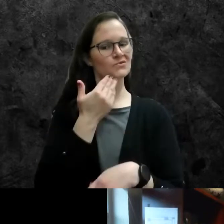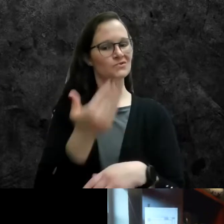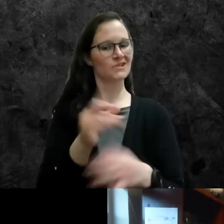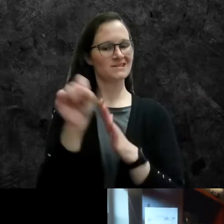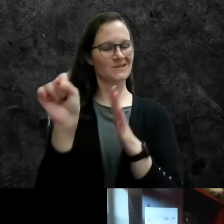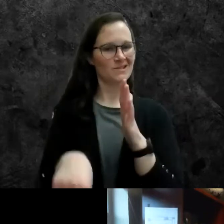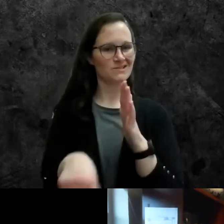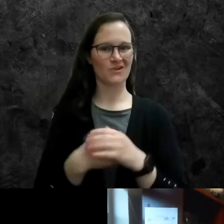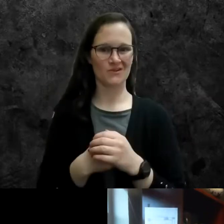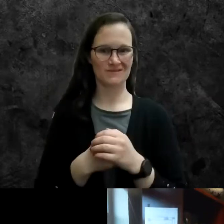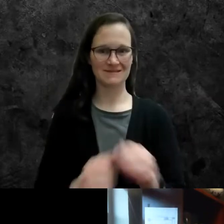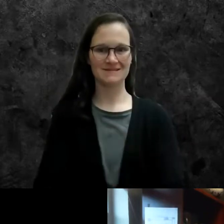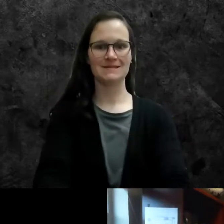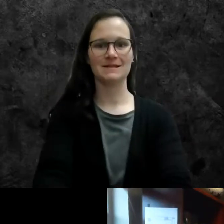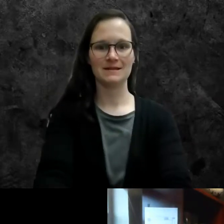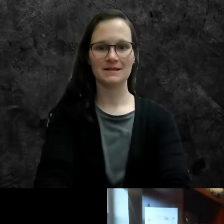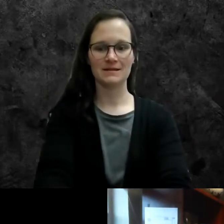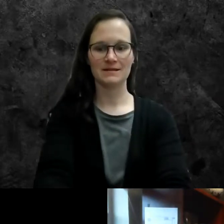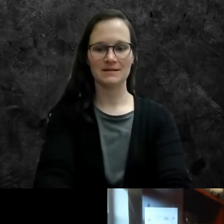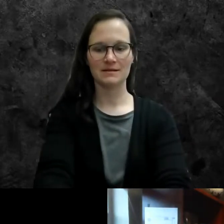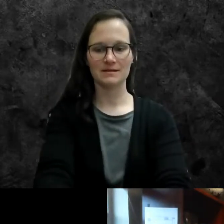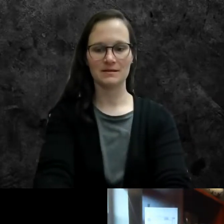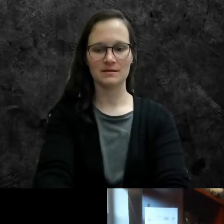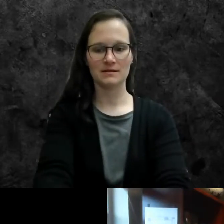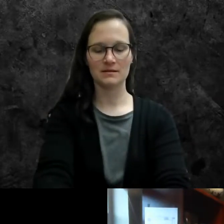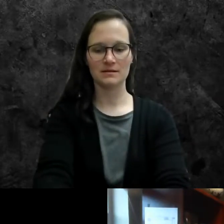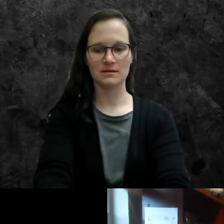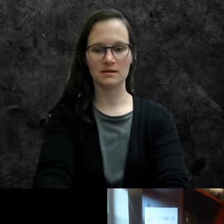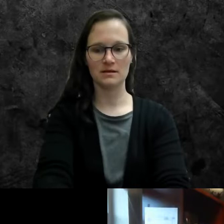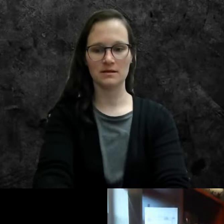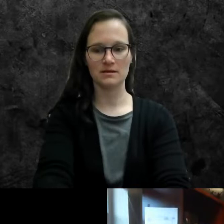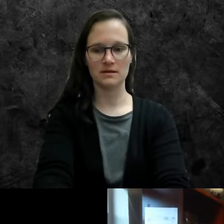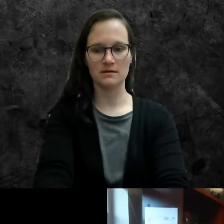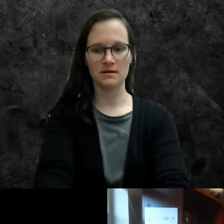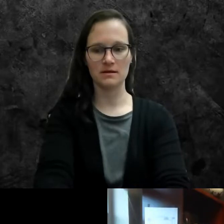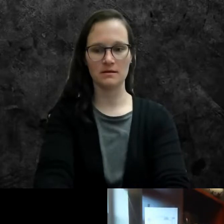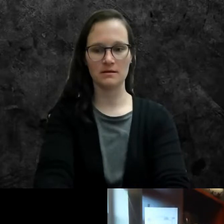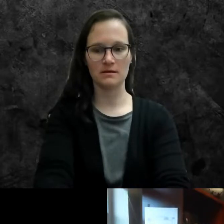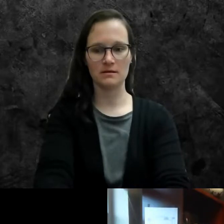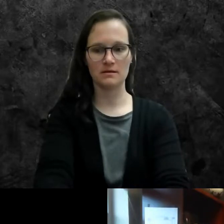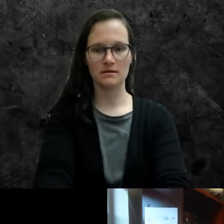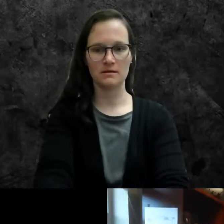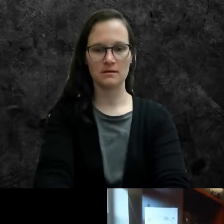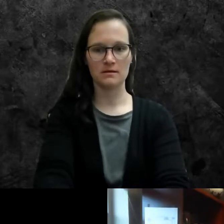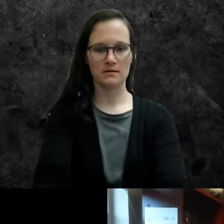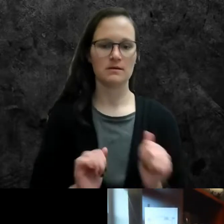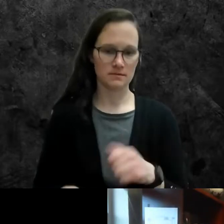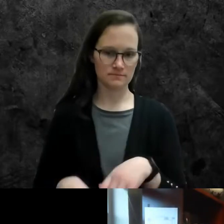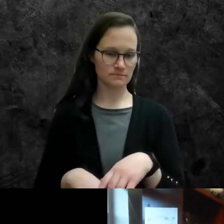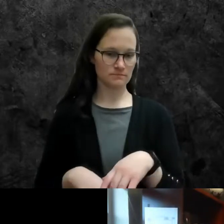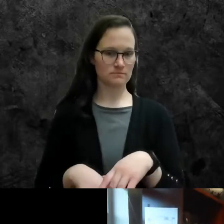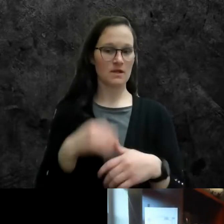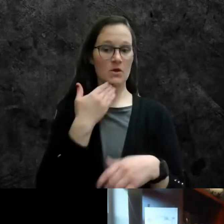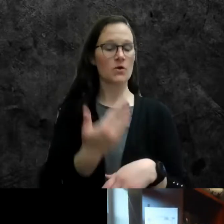Dr. Johnston. Thank you, Chancellor. Welcome to spring semester, Aggies. Hope you're all safe and had a good